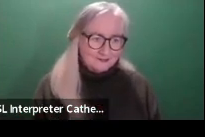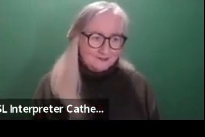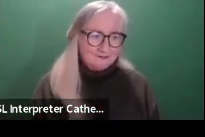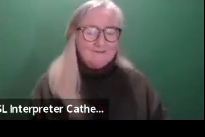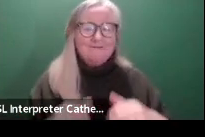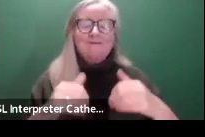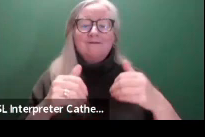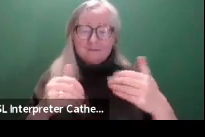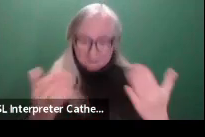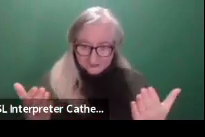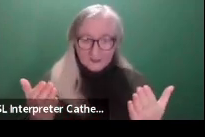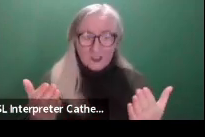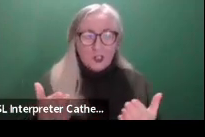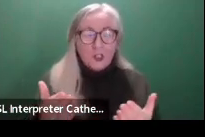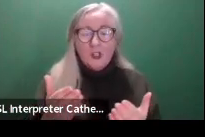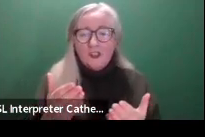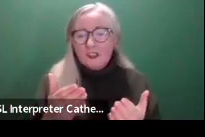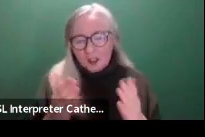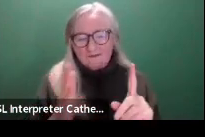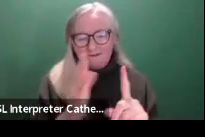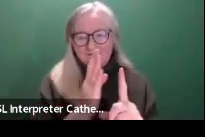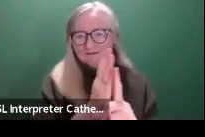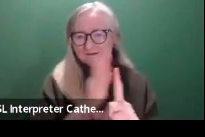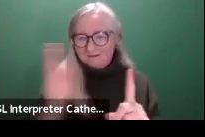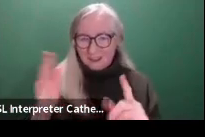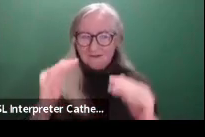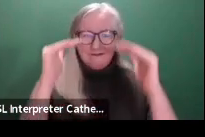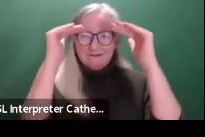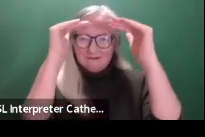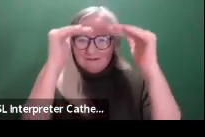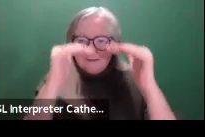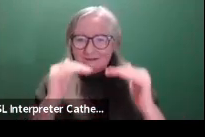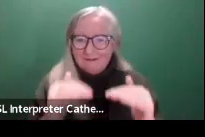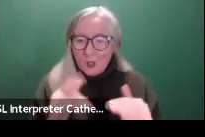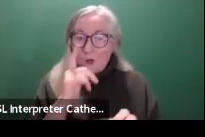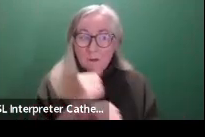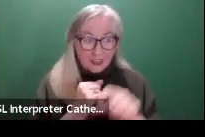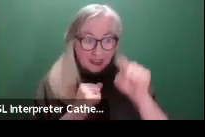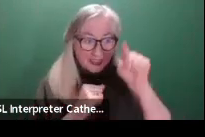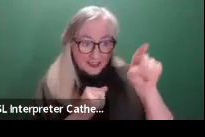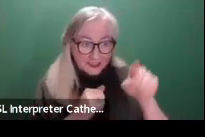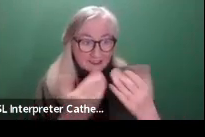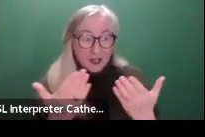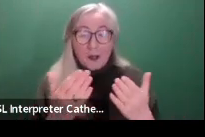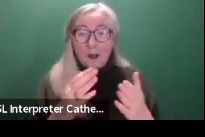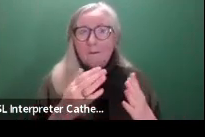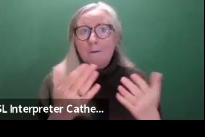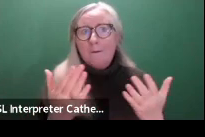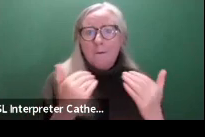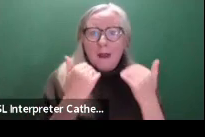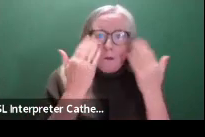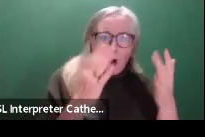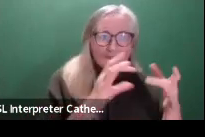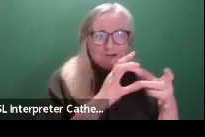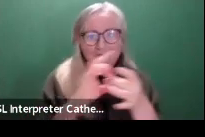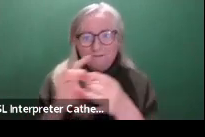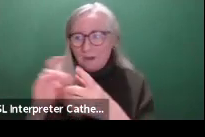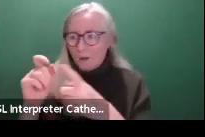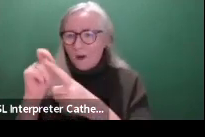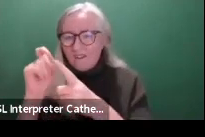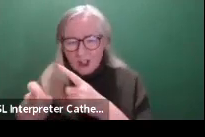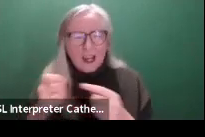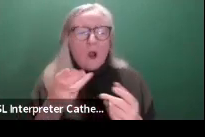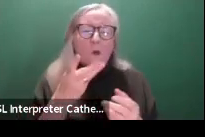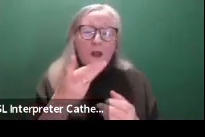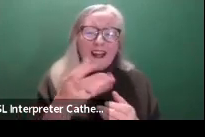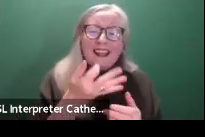So over the course of the next wee while, this is what I'll go over: menopause and the profession. So I'll go over the key facts of menopause,